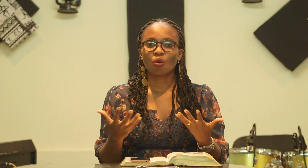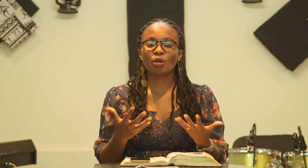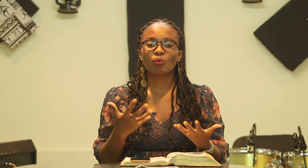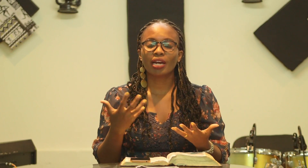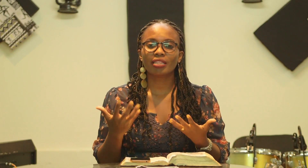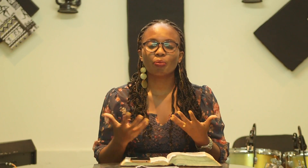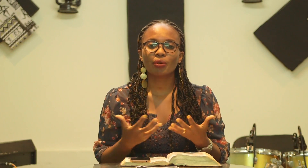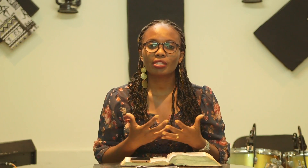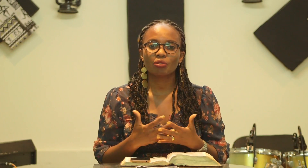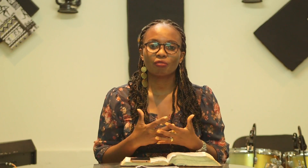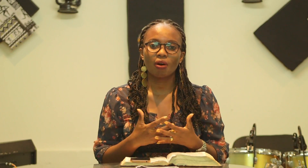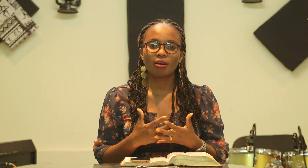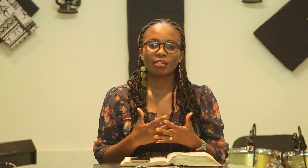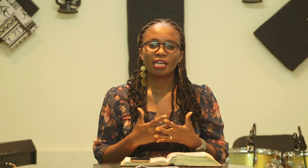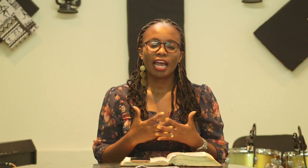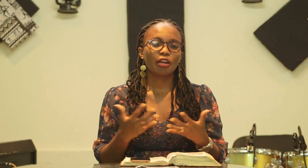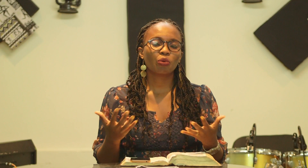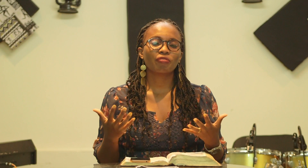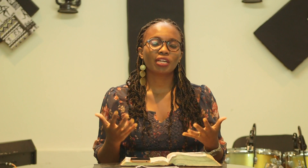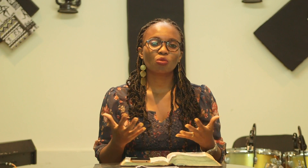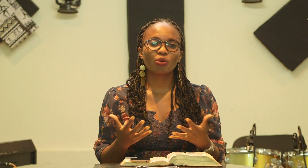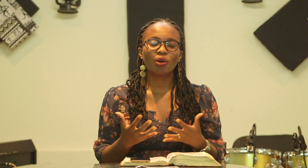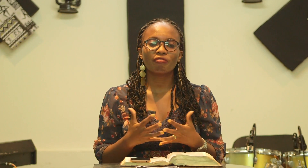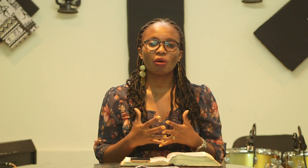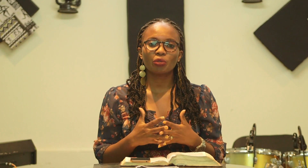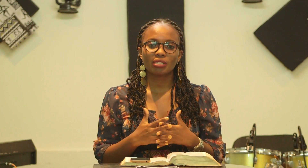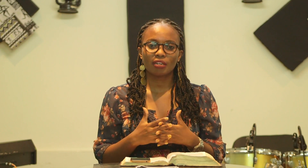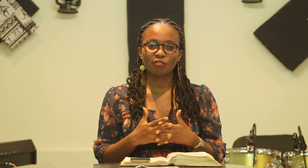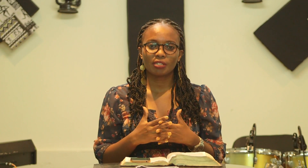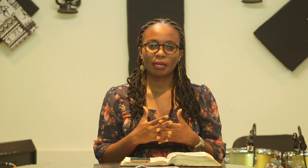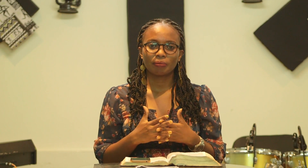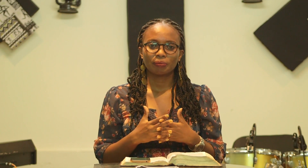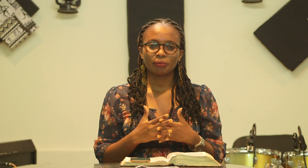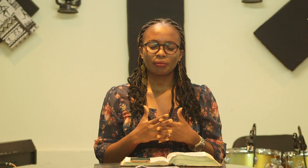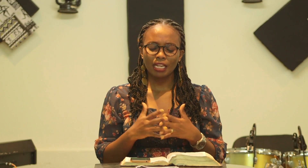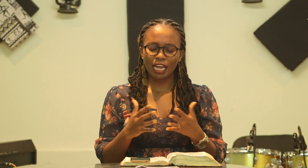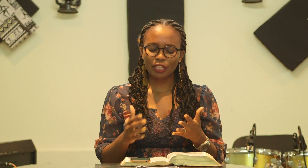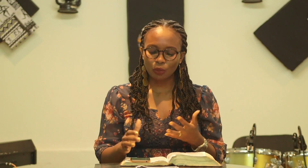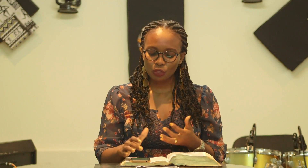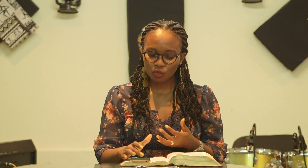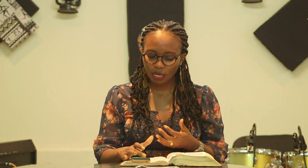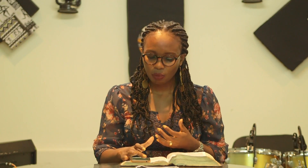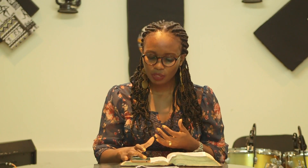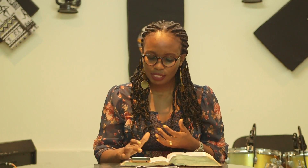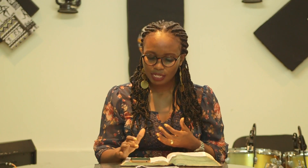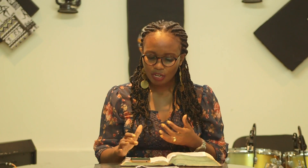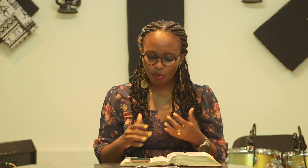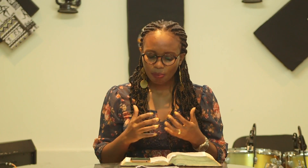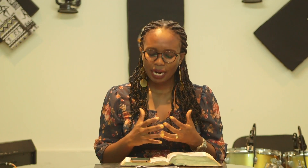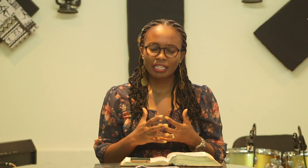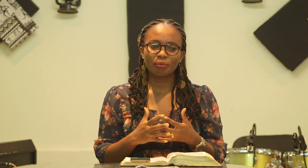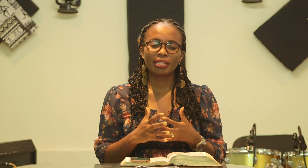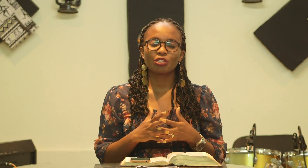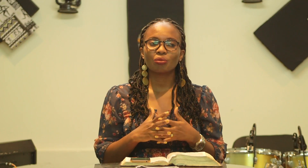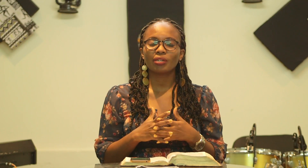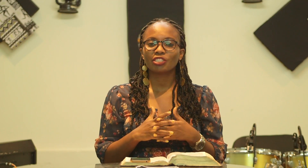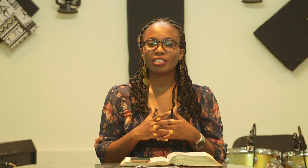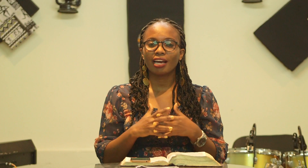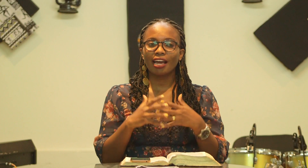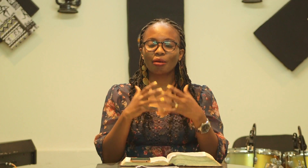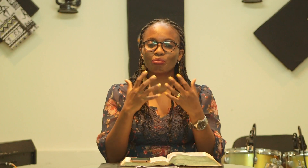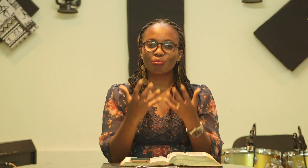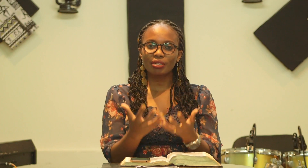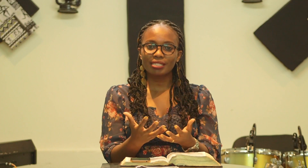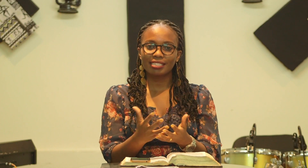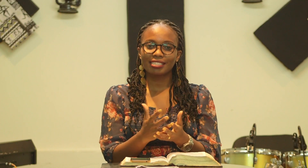absent-minded when we are in the presence of God. And I don't know if that's where you have found yourself today. And the Lord today was reminding me that, you know what,